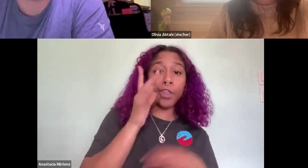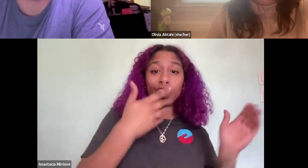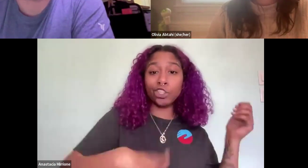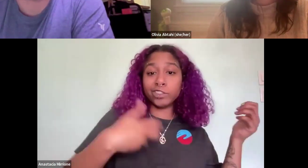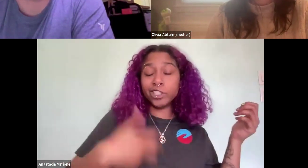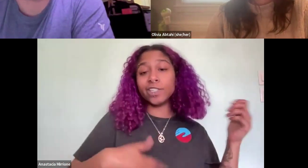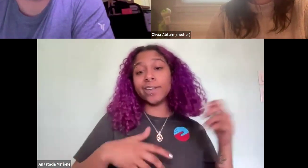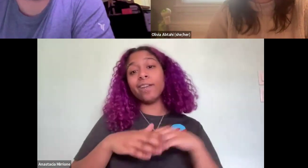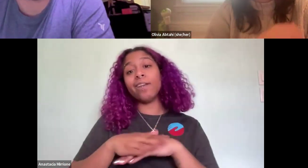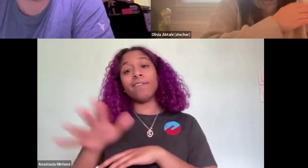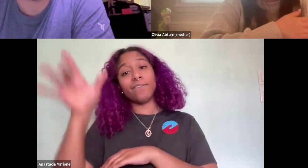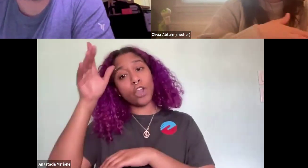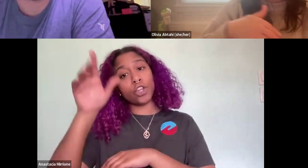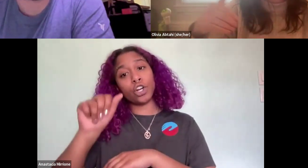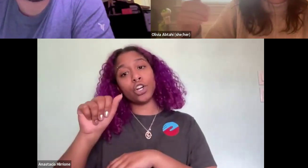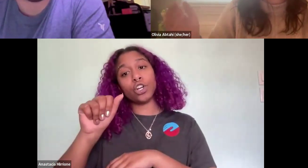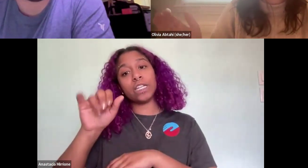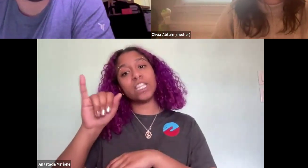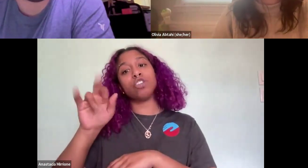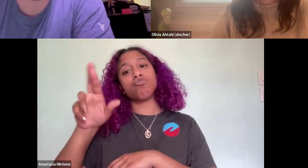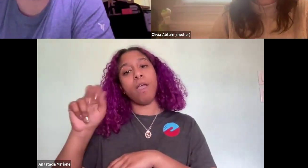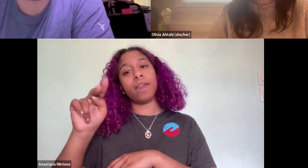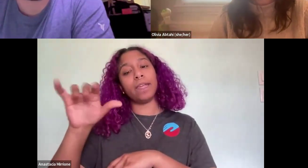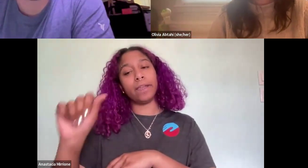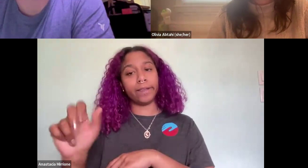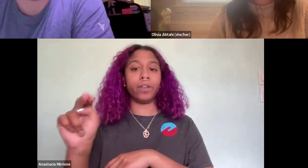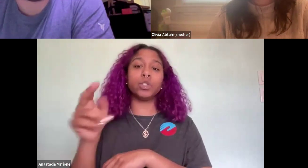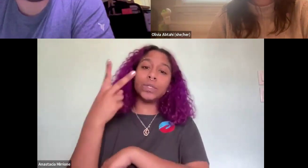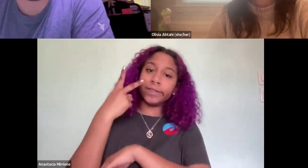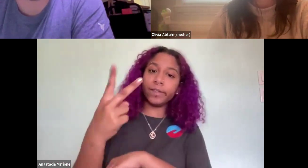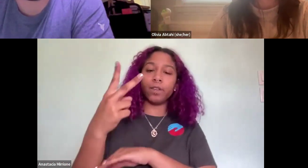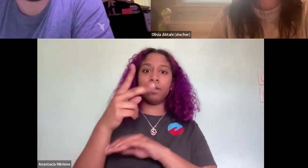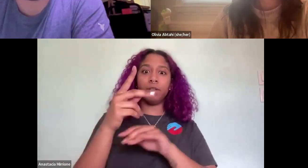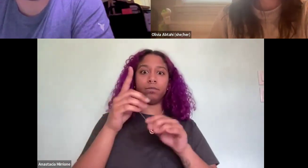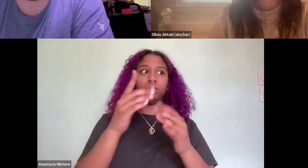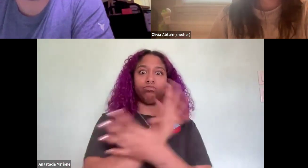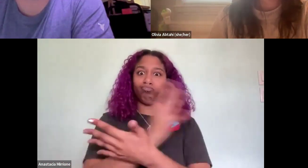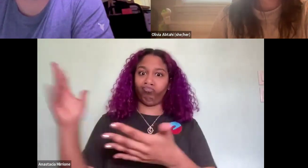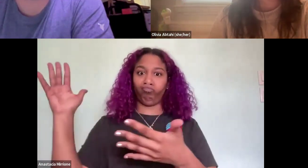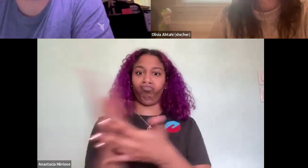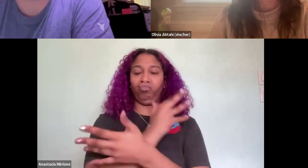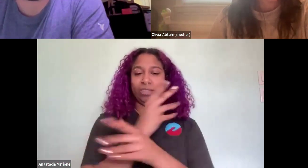Iranian, and then between the two of them, you kind of have a wide spectrum of what that means for each sister.